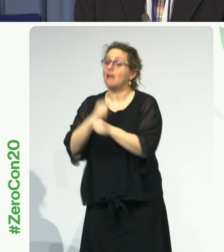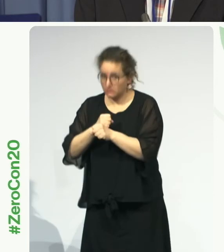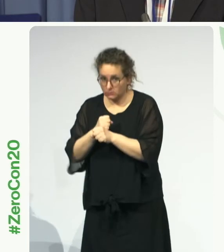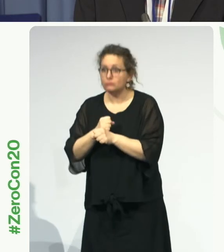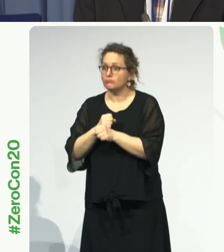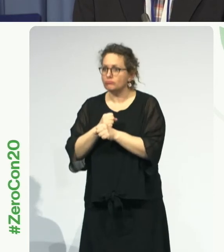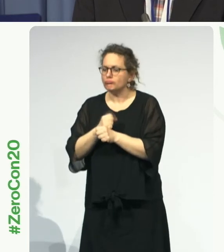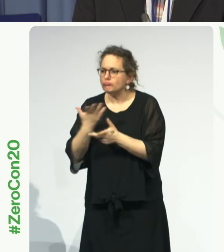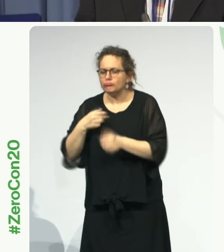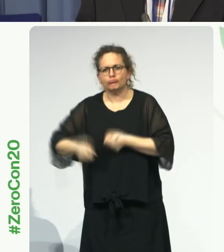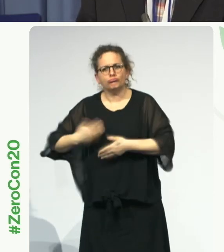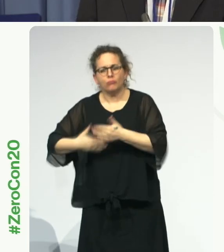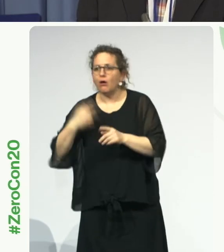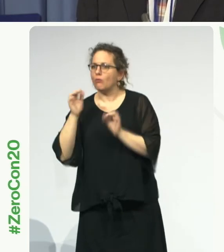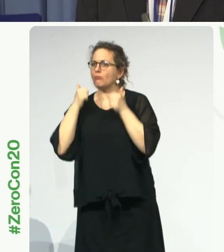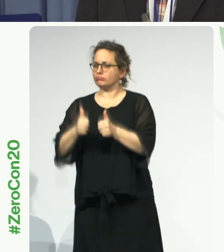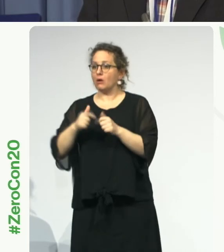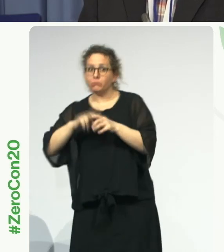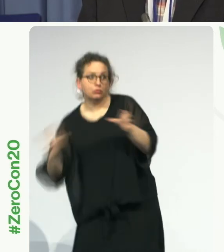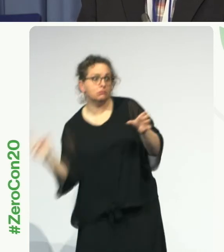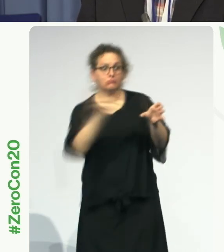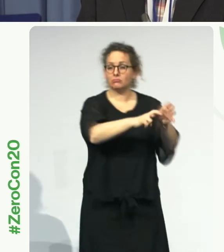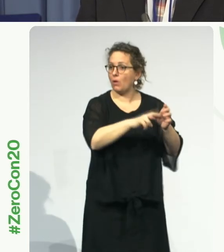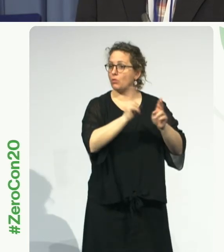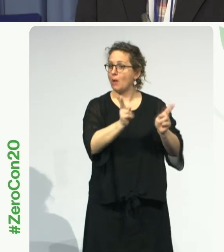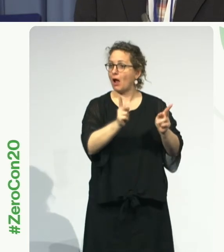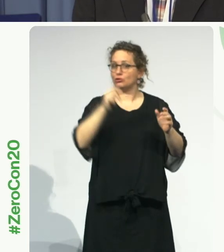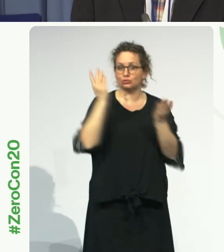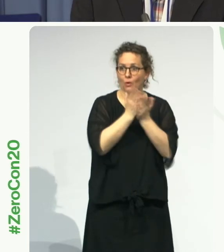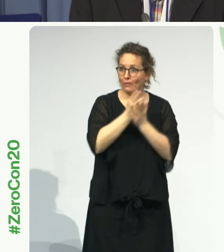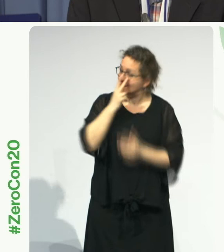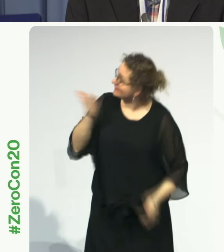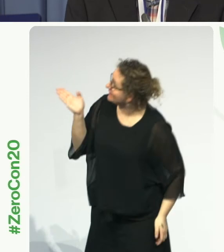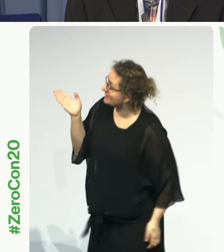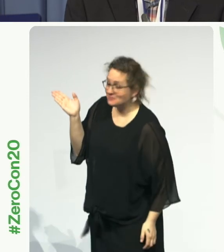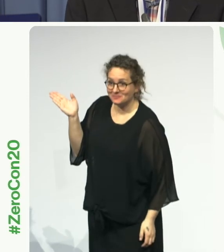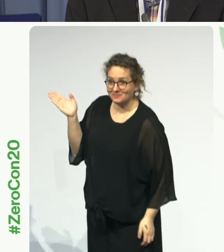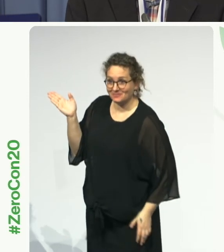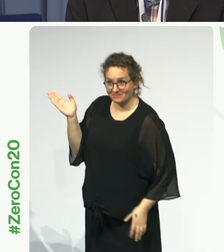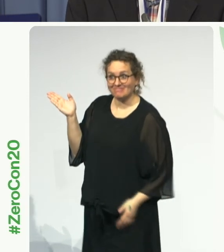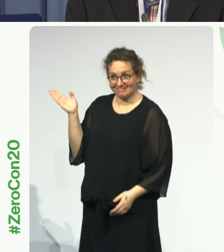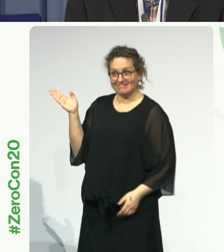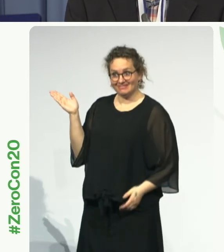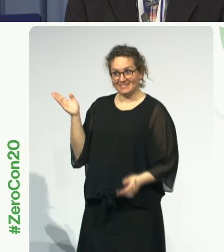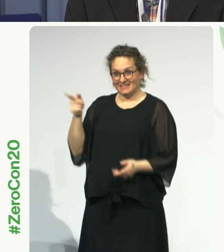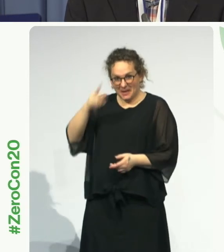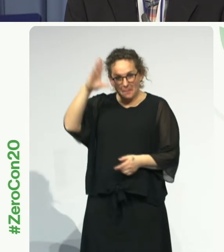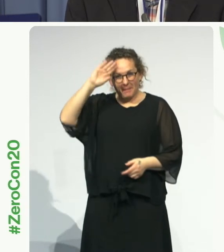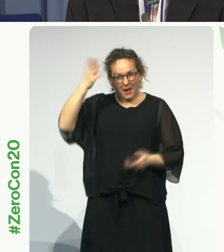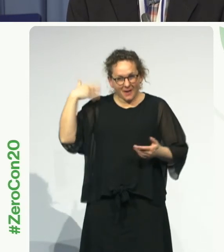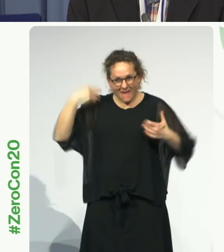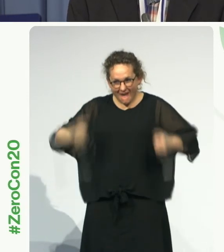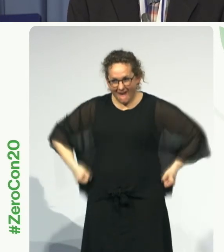our primary schools. Now you can see him walking on this picture in front, and it was really a